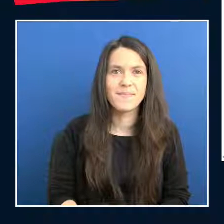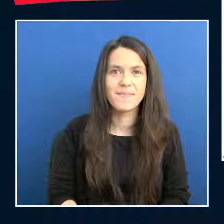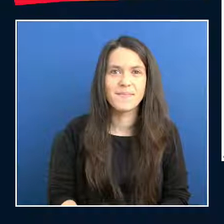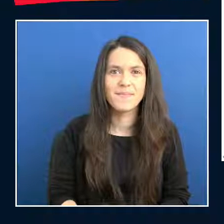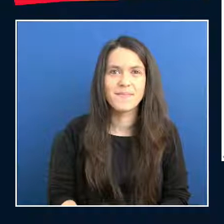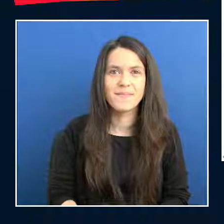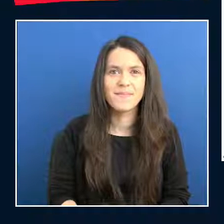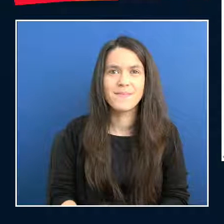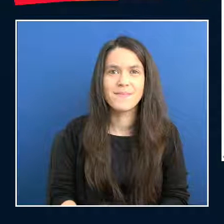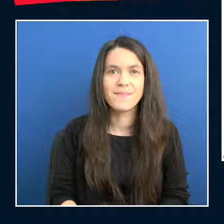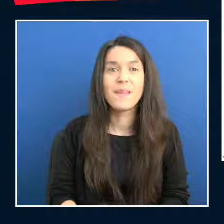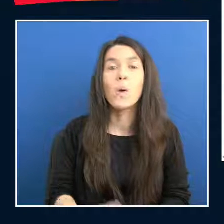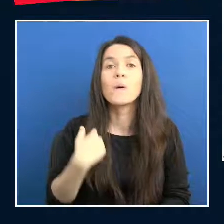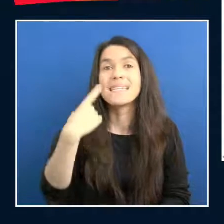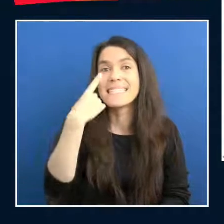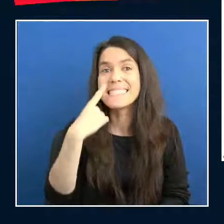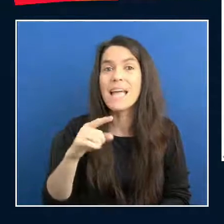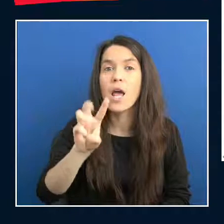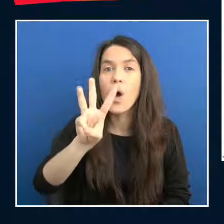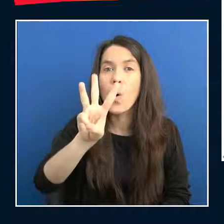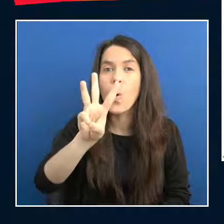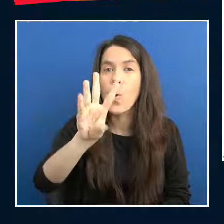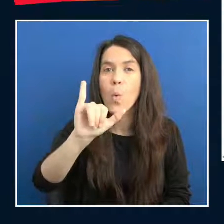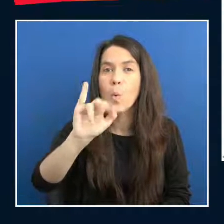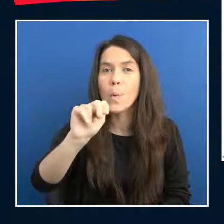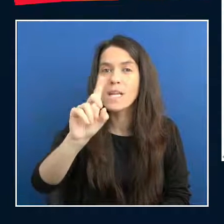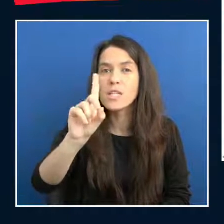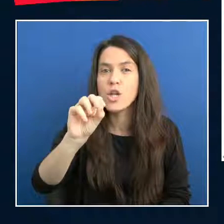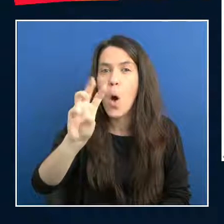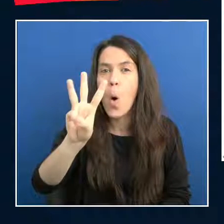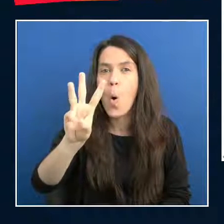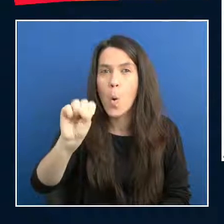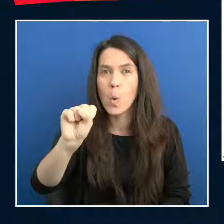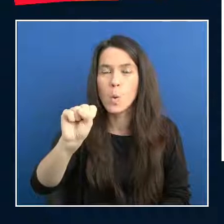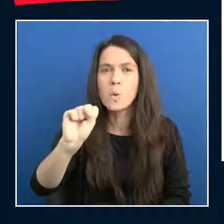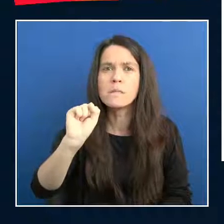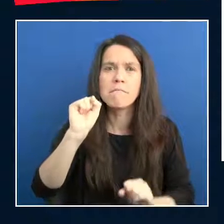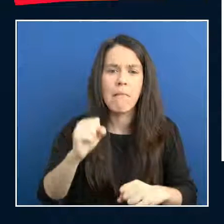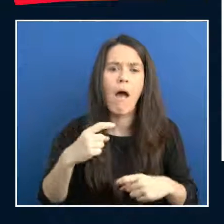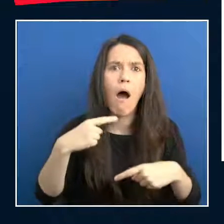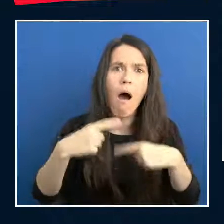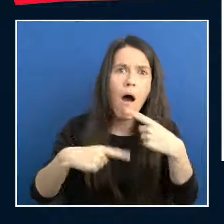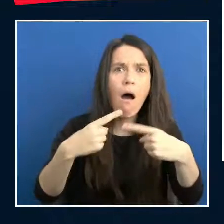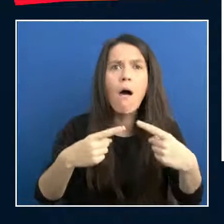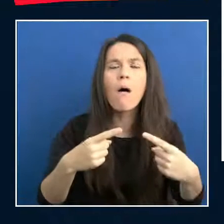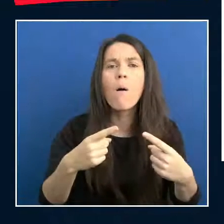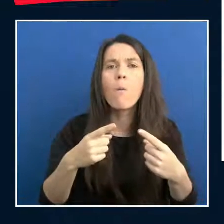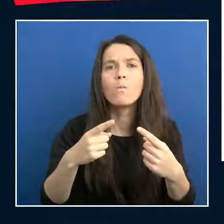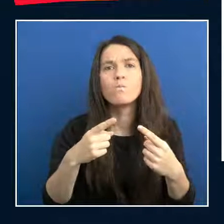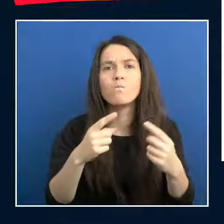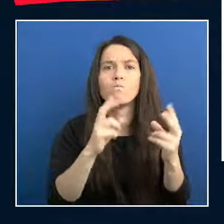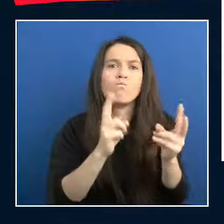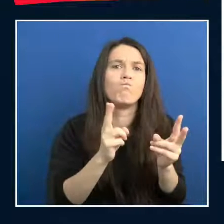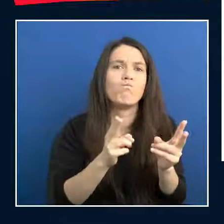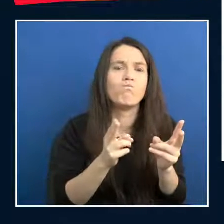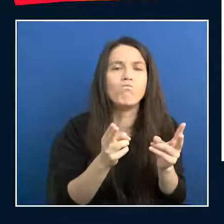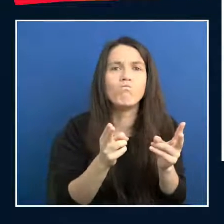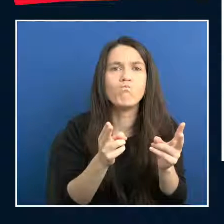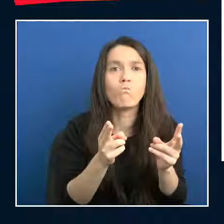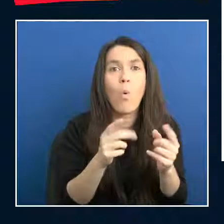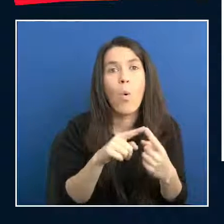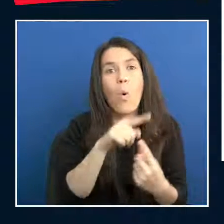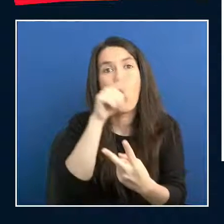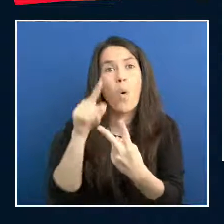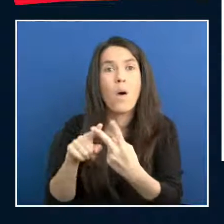is that it can run Linux containers as well as the traditional Windows Server containers. On Linux, you only can